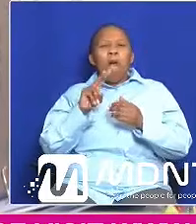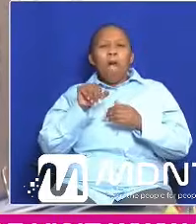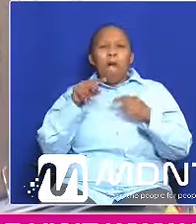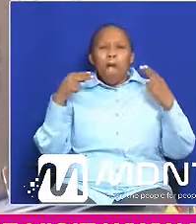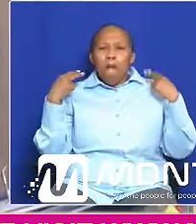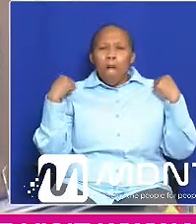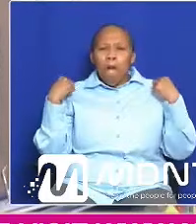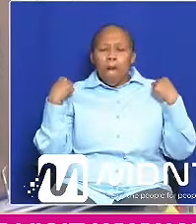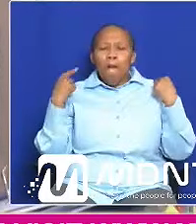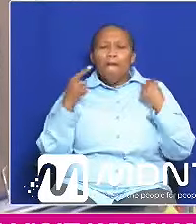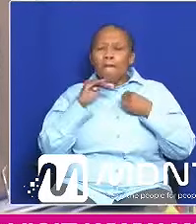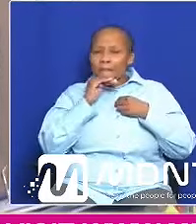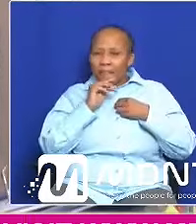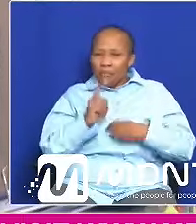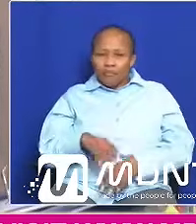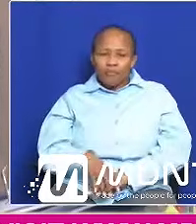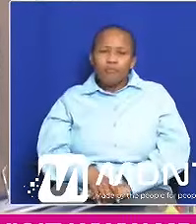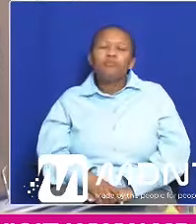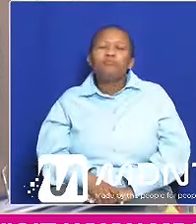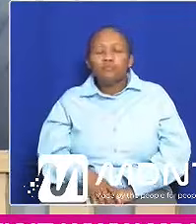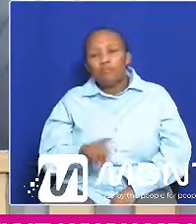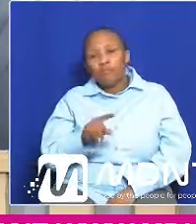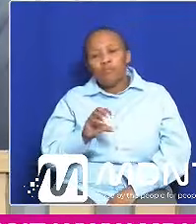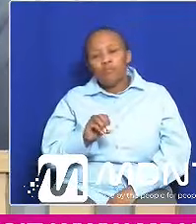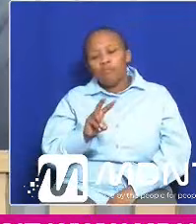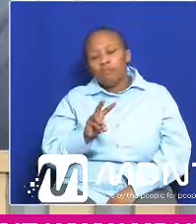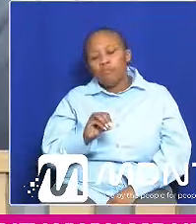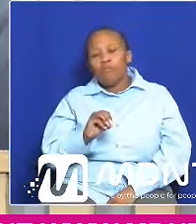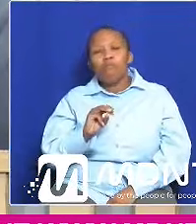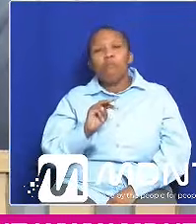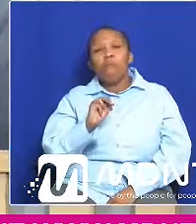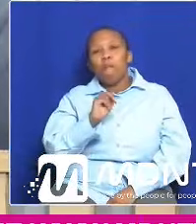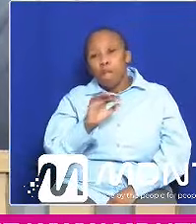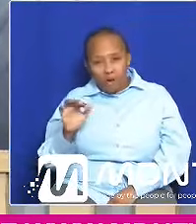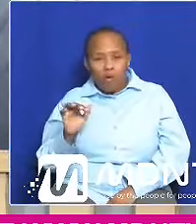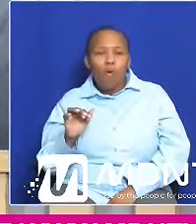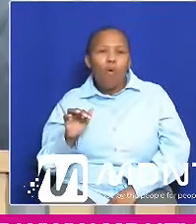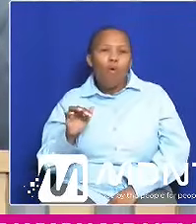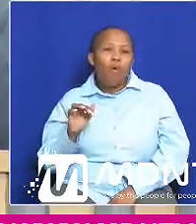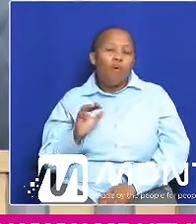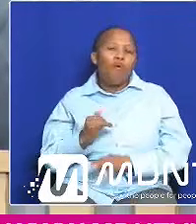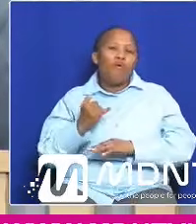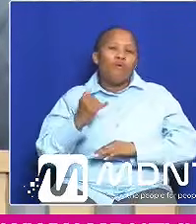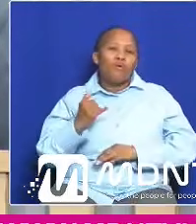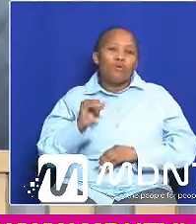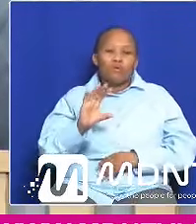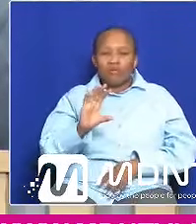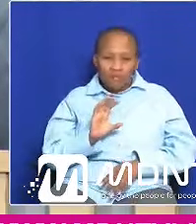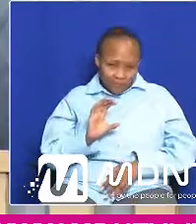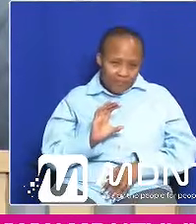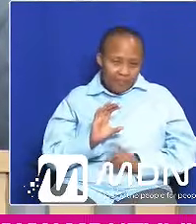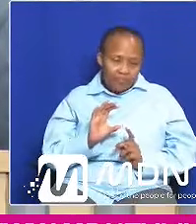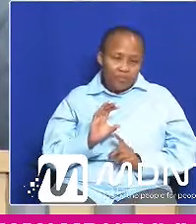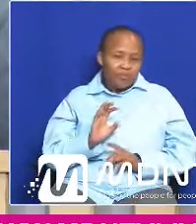the 20 million investment in the subcontract. It's the 20 million investment, not even the VIP protection. It